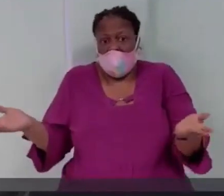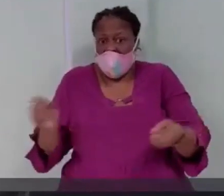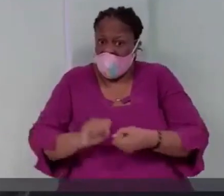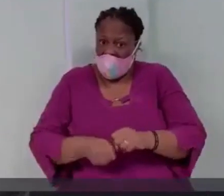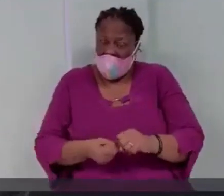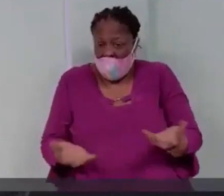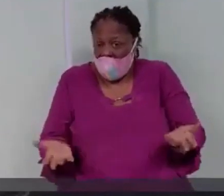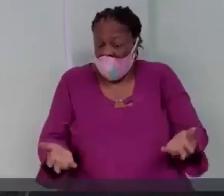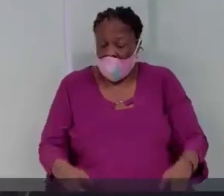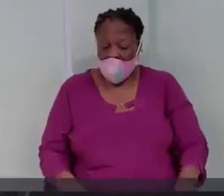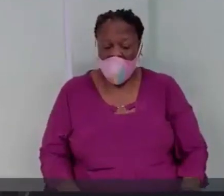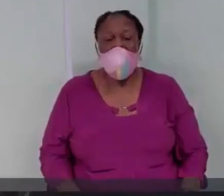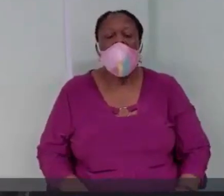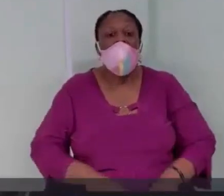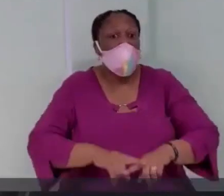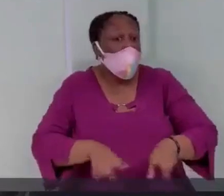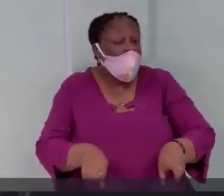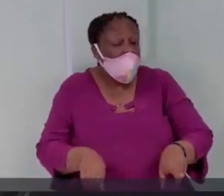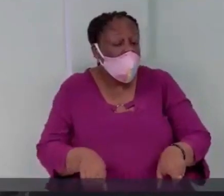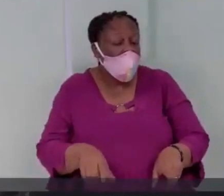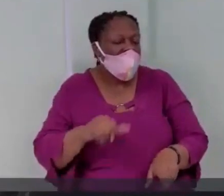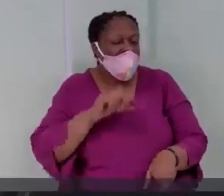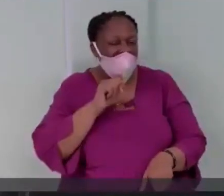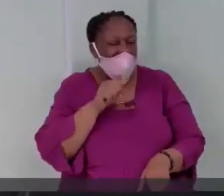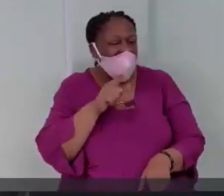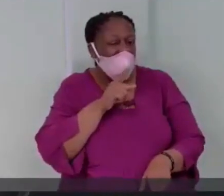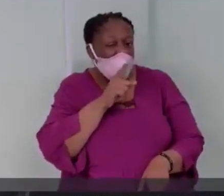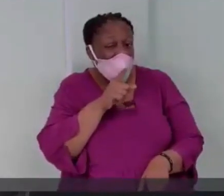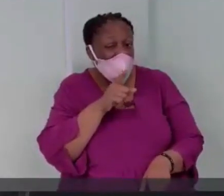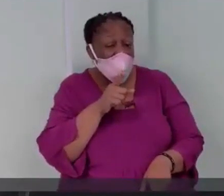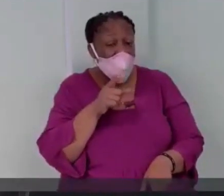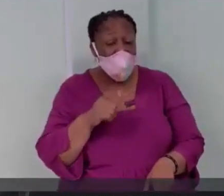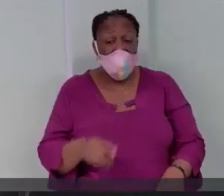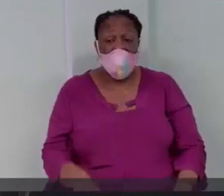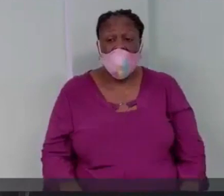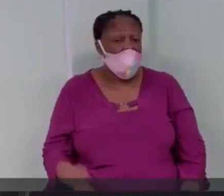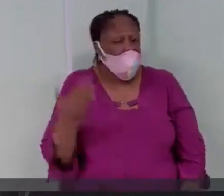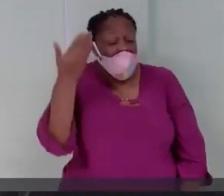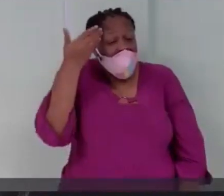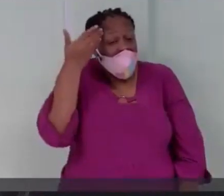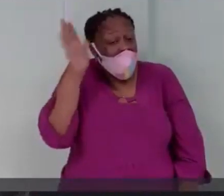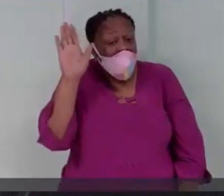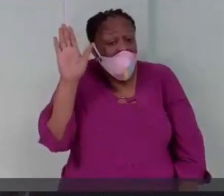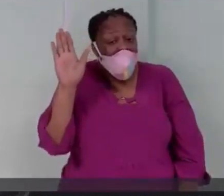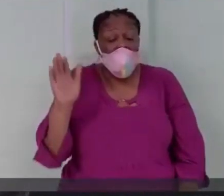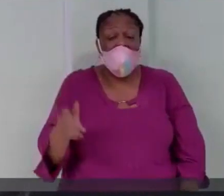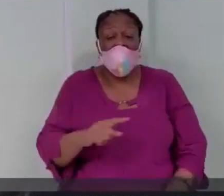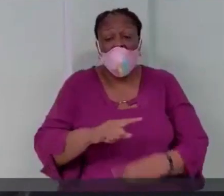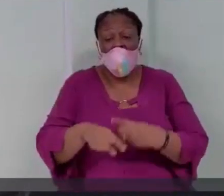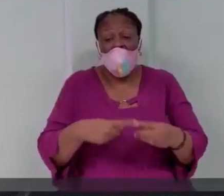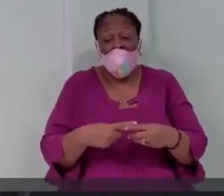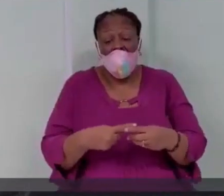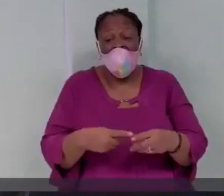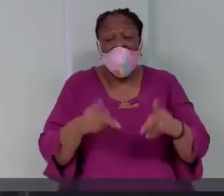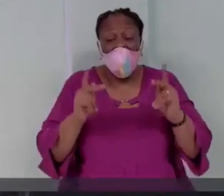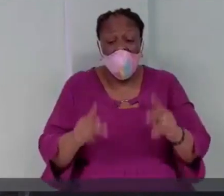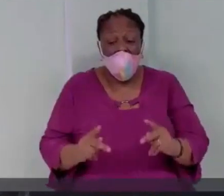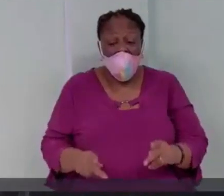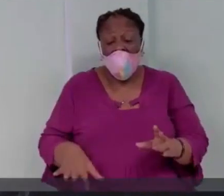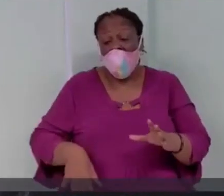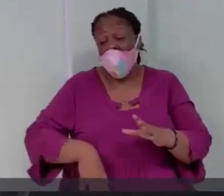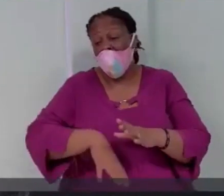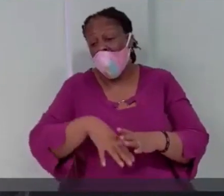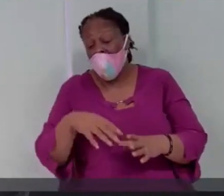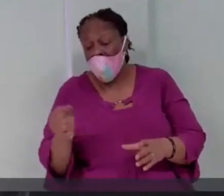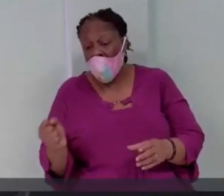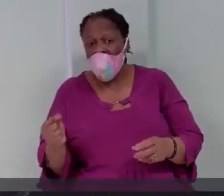be so, but not entirely so. The truth is, we do not know when there will be a case of